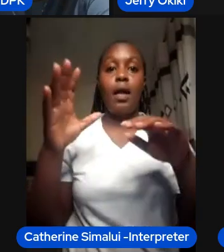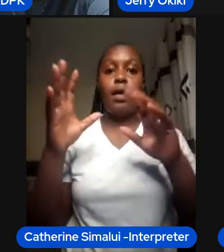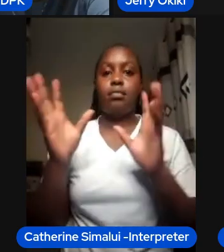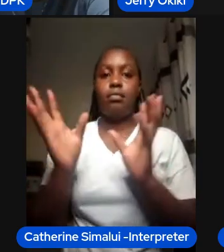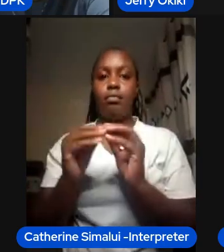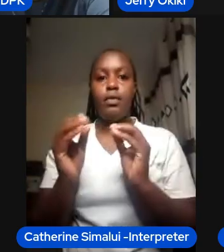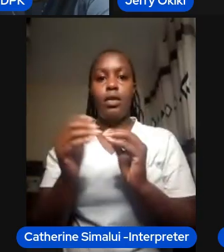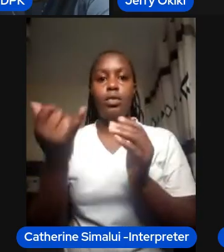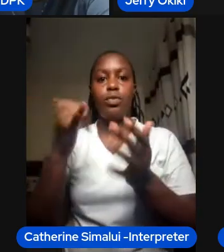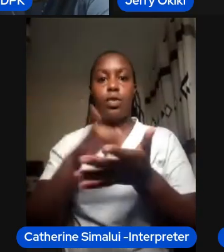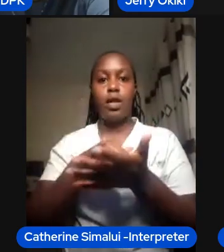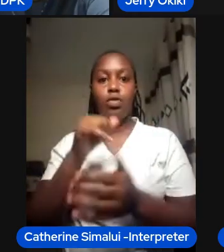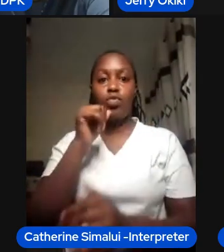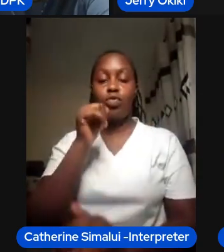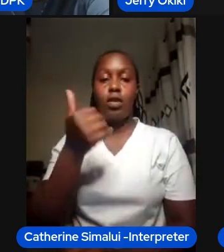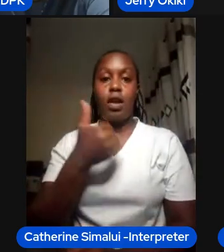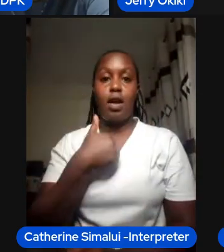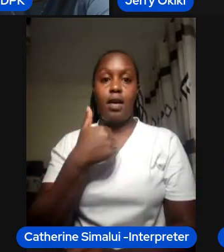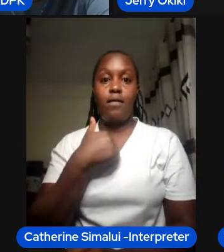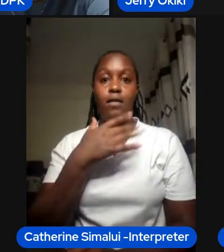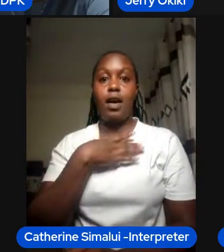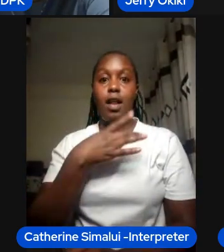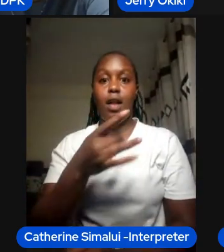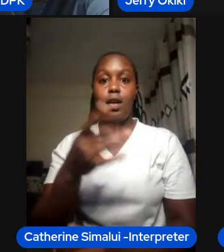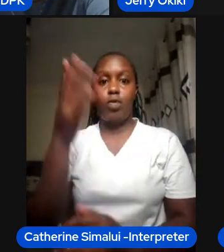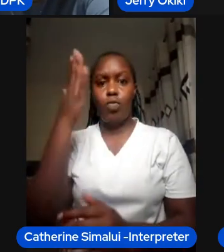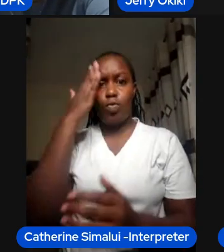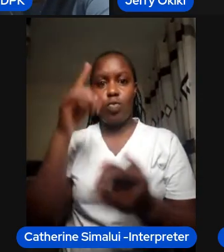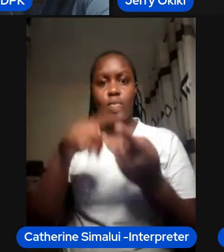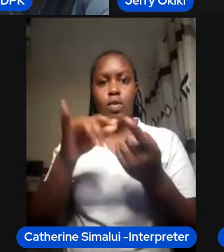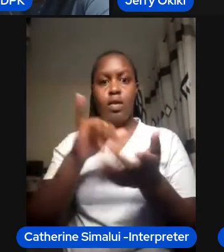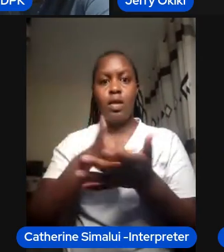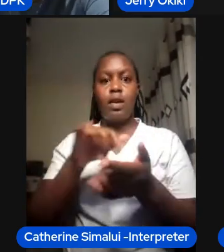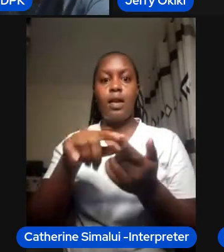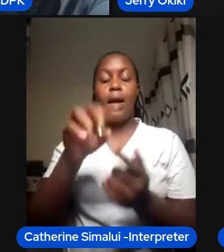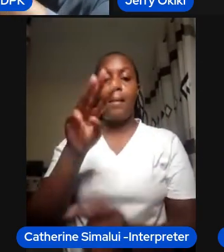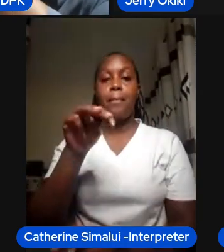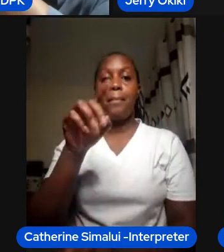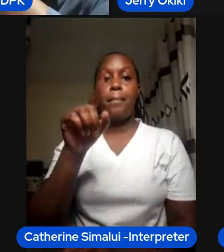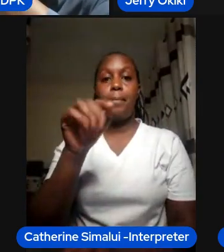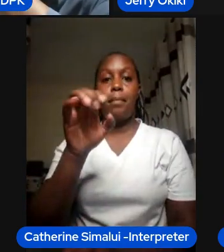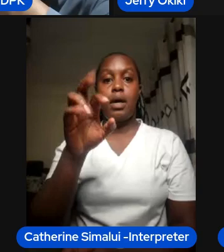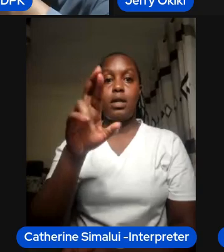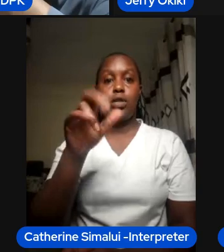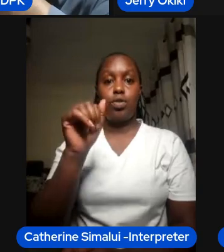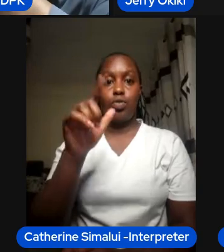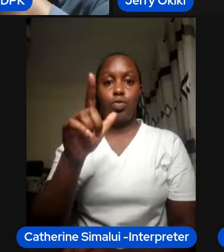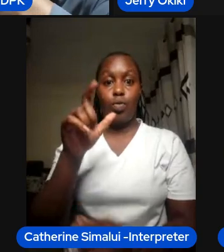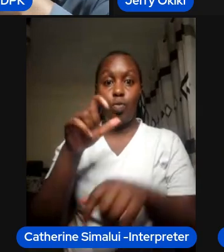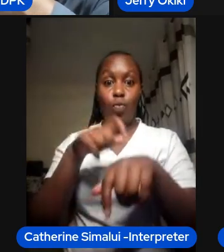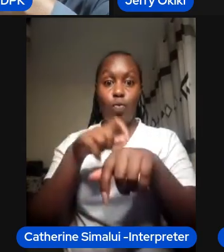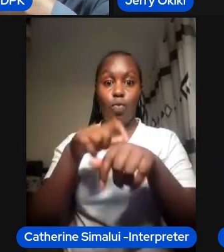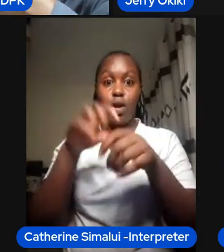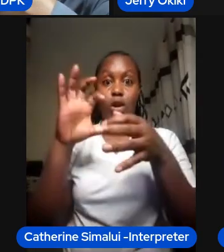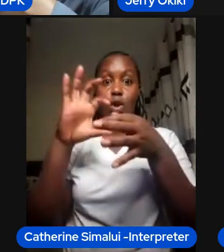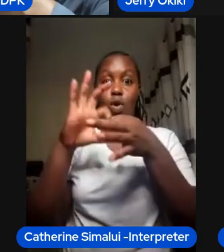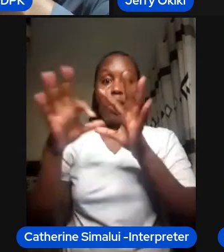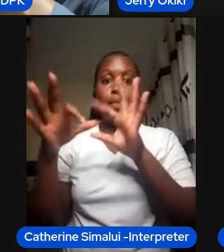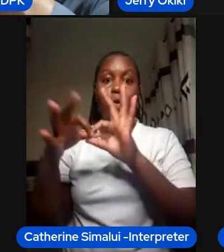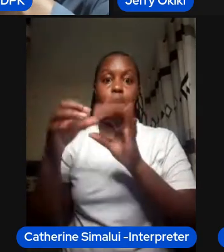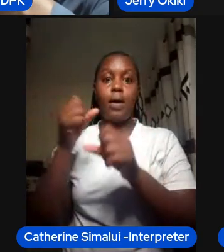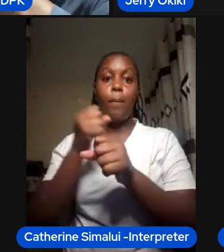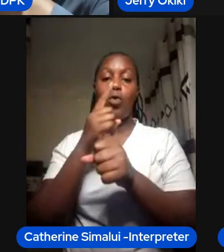to, just, it has like Velcro material, something of that sort. So when collaborating, make sure that it aligns with the